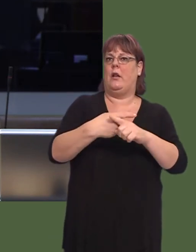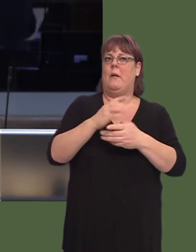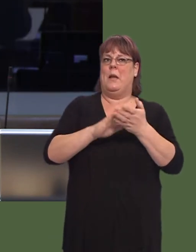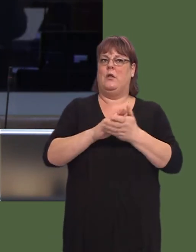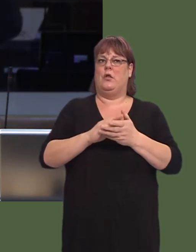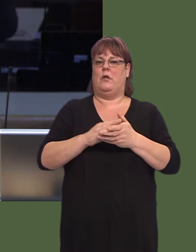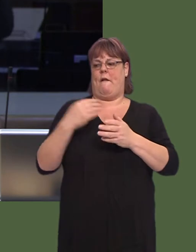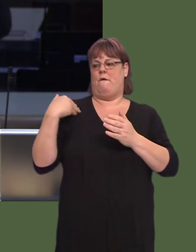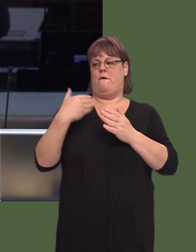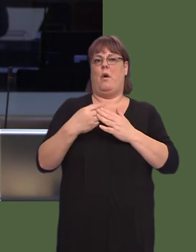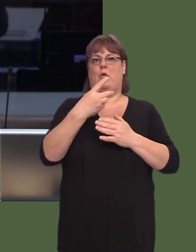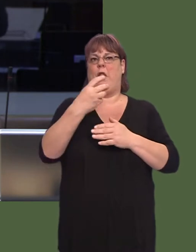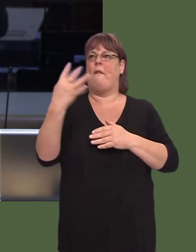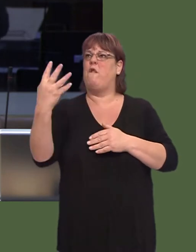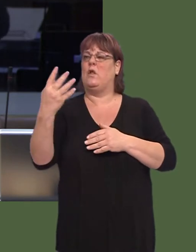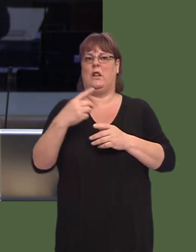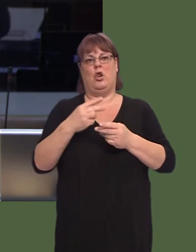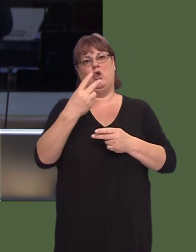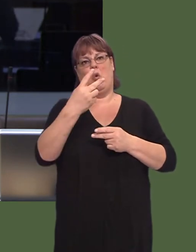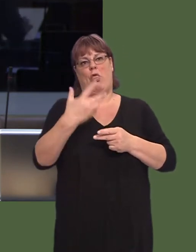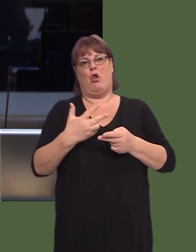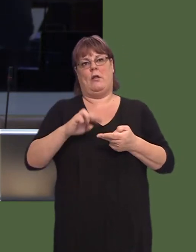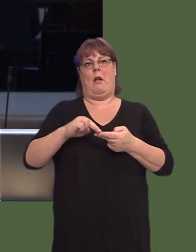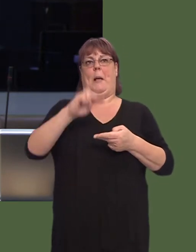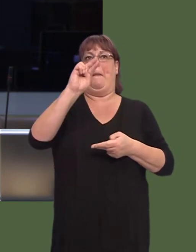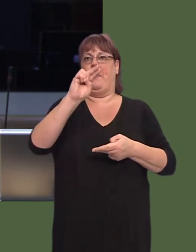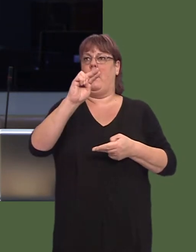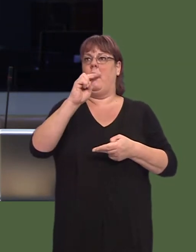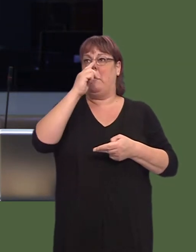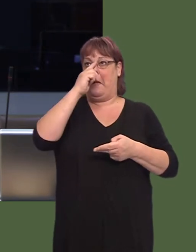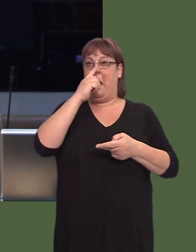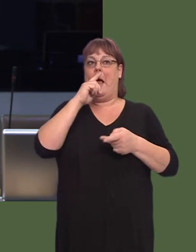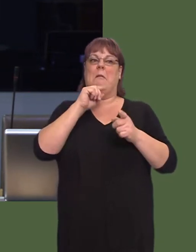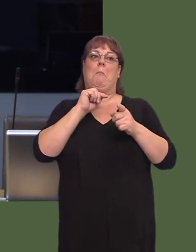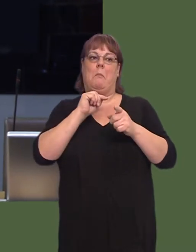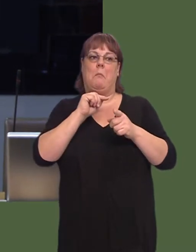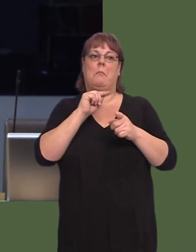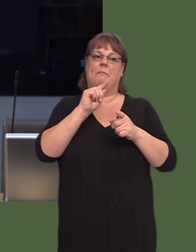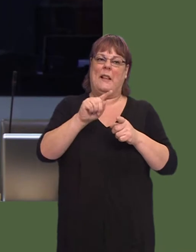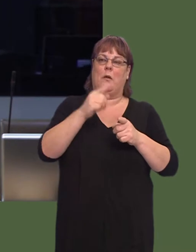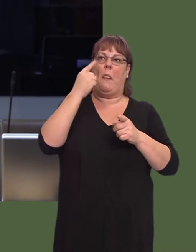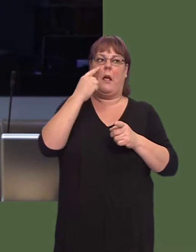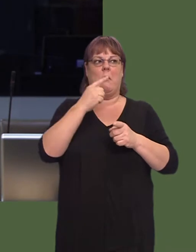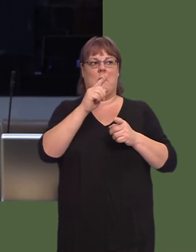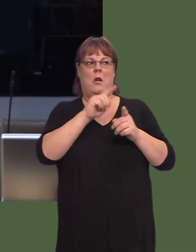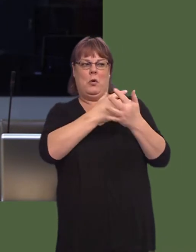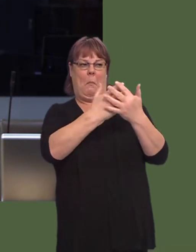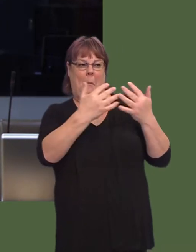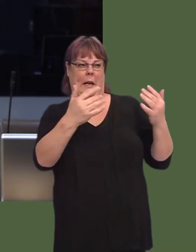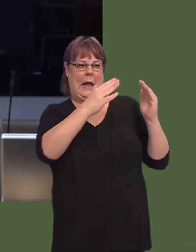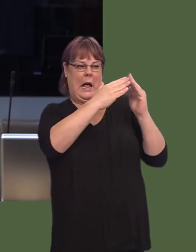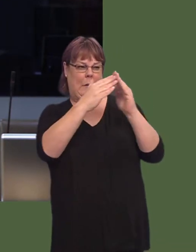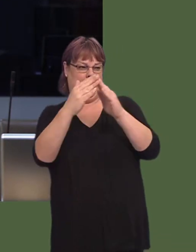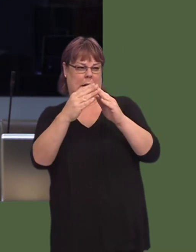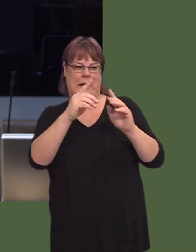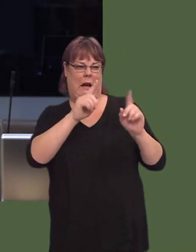by two-thirds since 2014 and are now 20% of the typical electricity bill. Considering that a quarter of the households in Wales